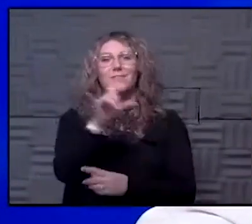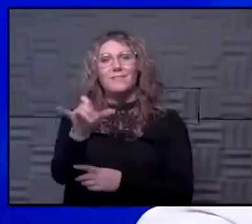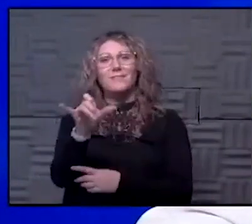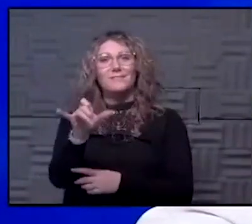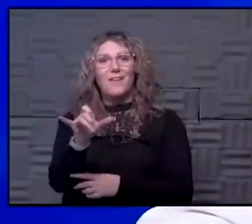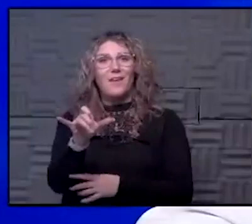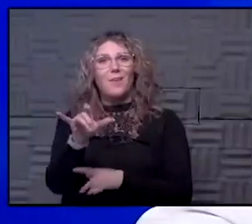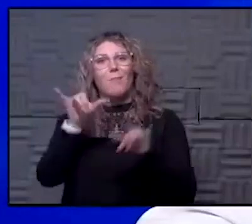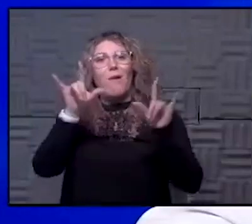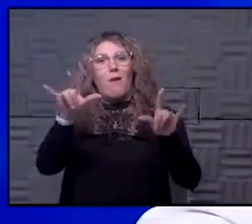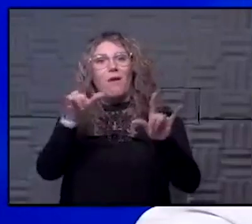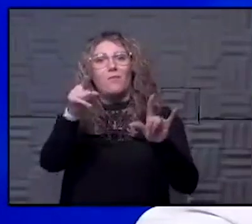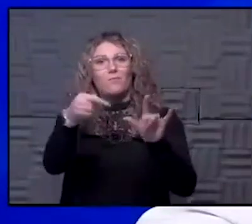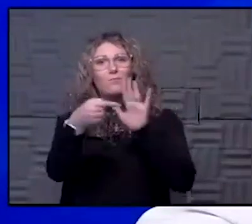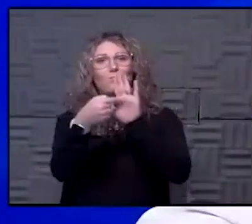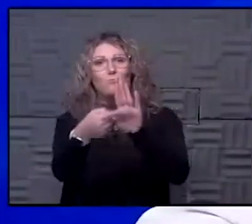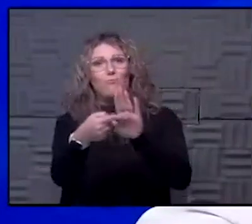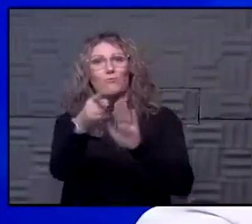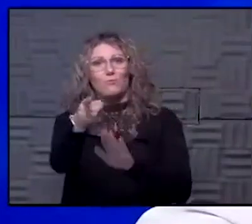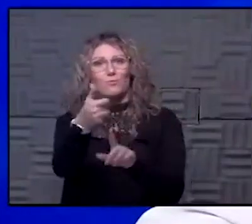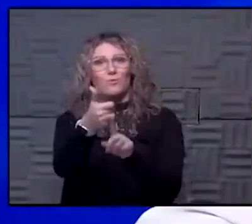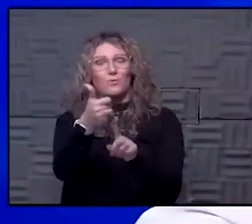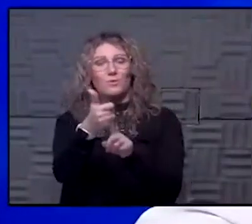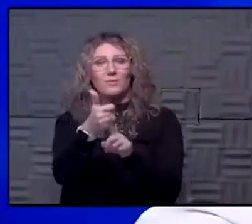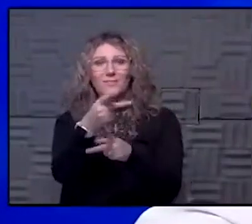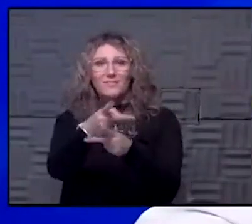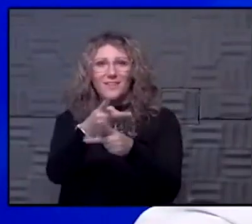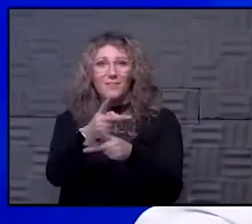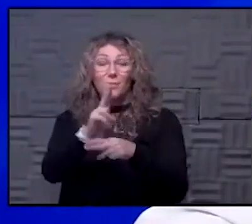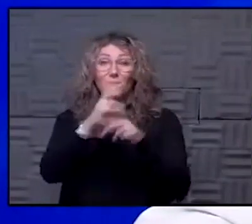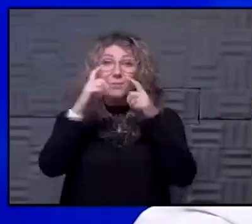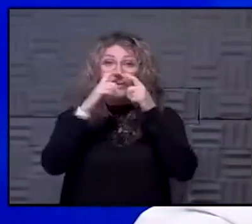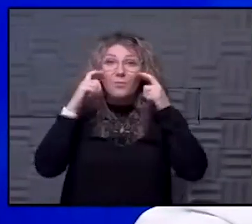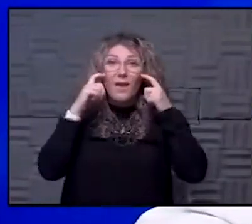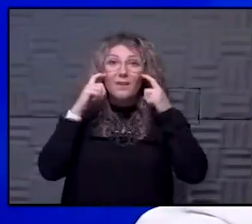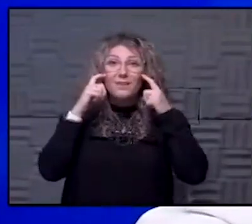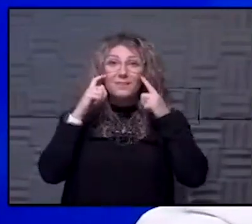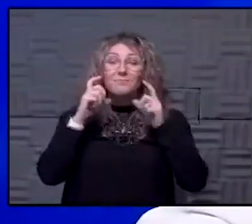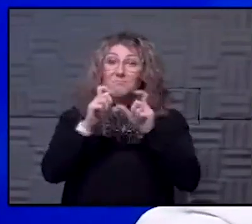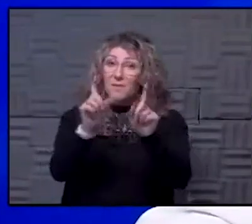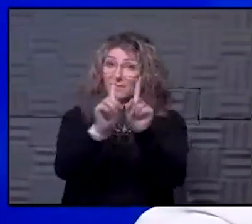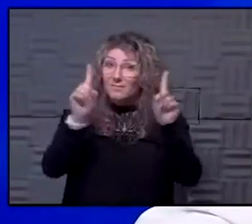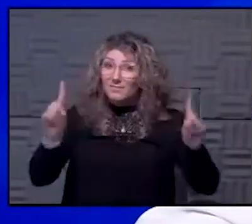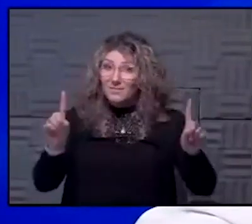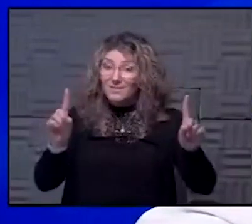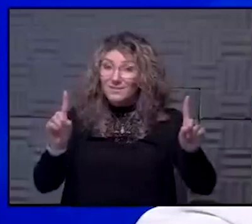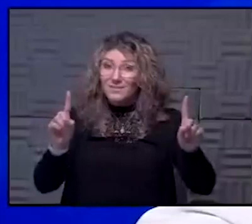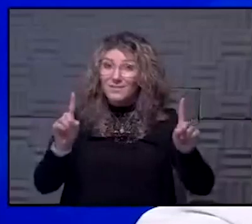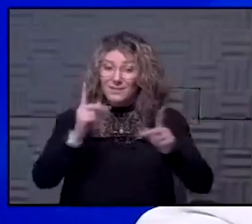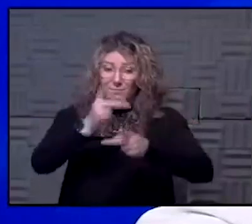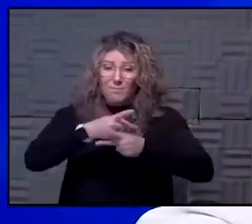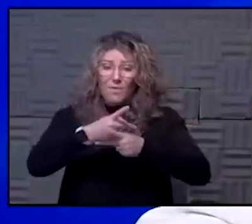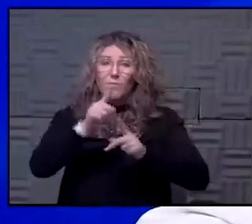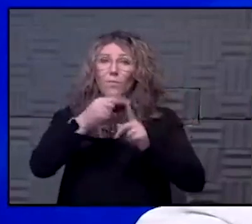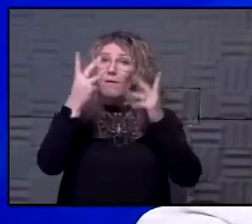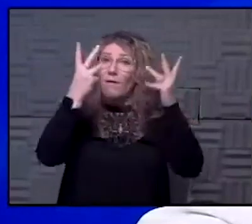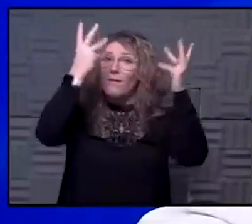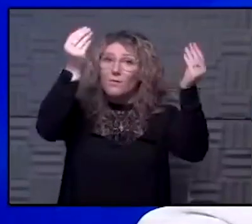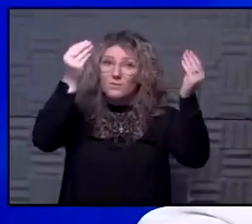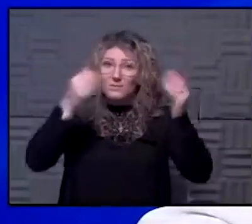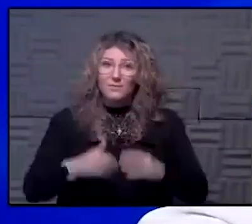show yourself. Take care of them. Wear your mask. Keep your distance. Be careful when you go